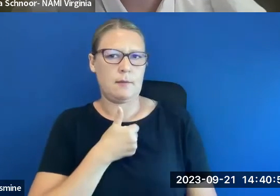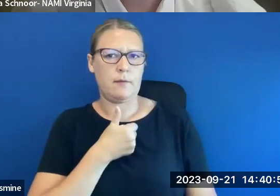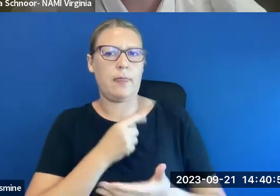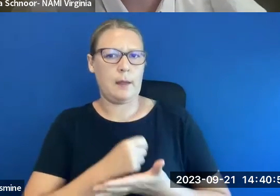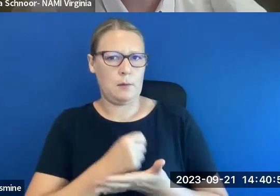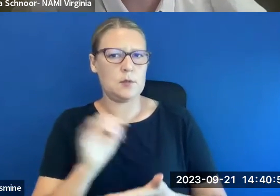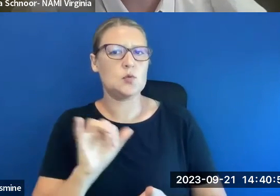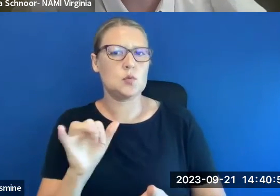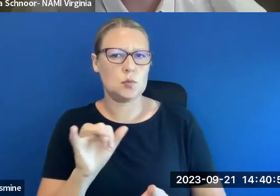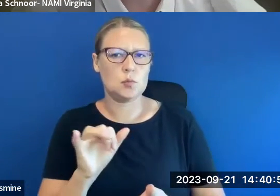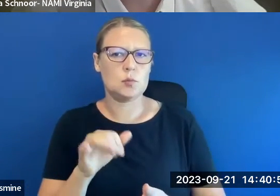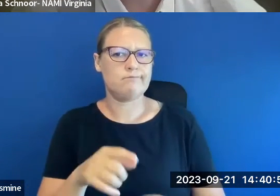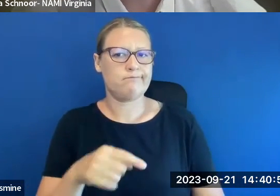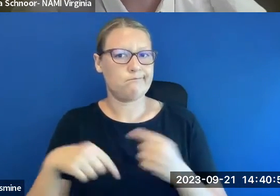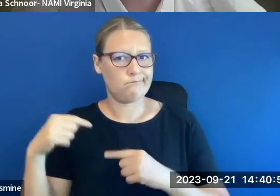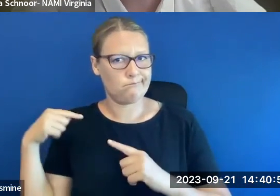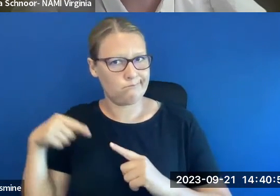mean, it goes back to,